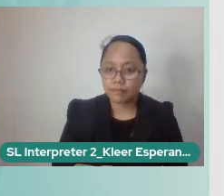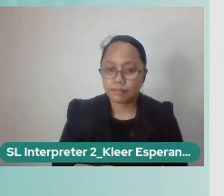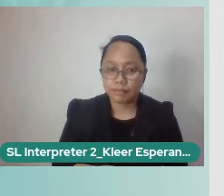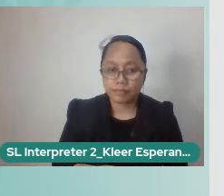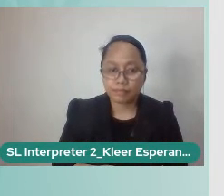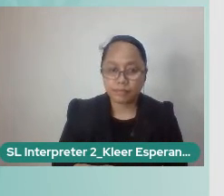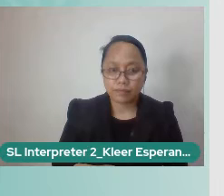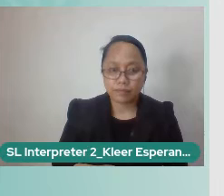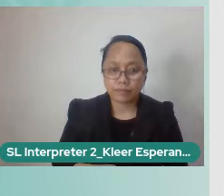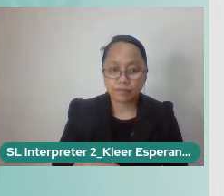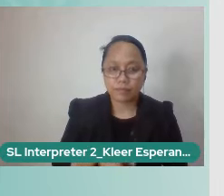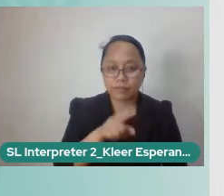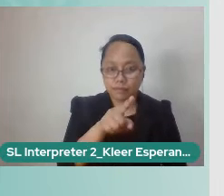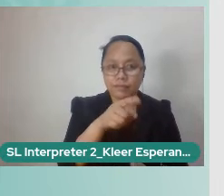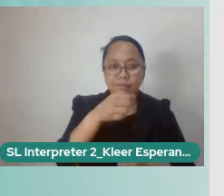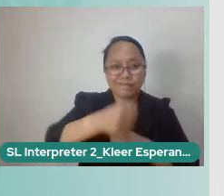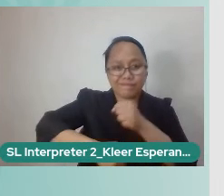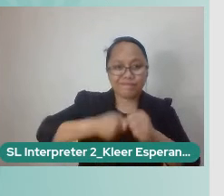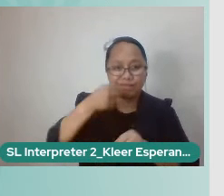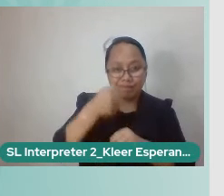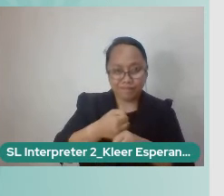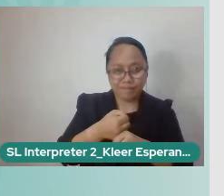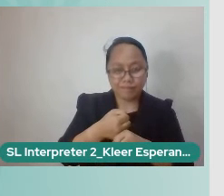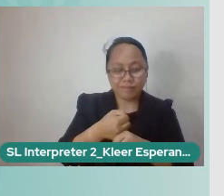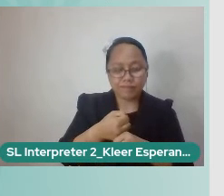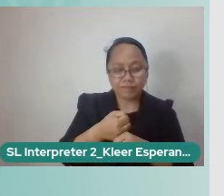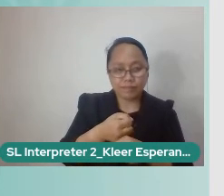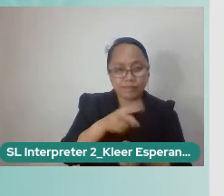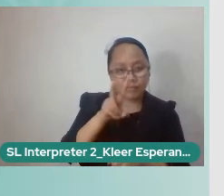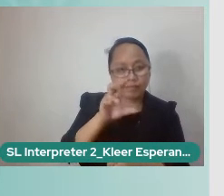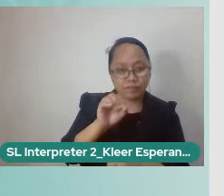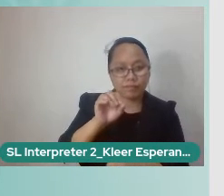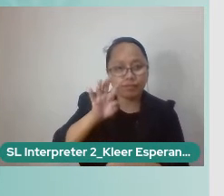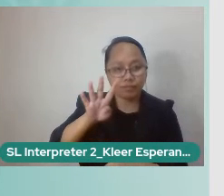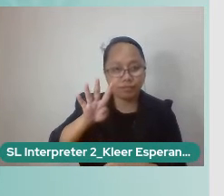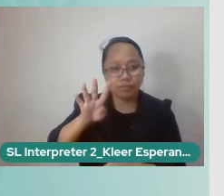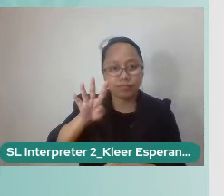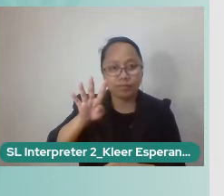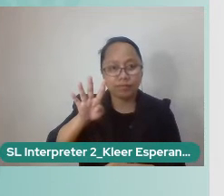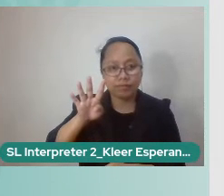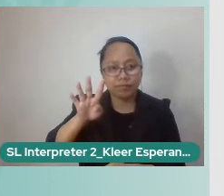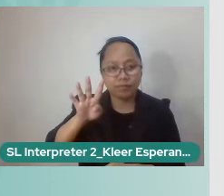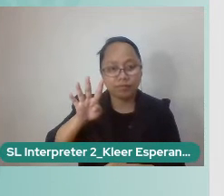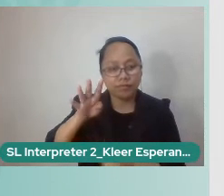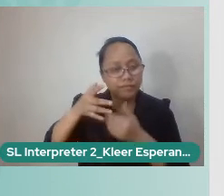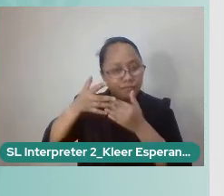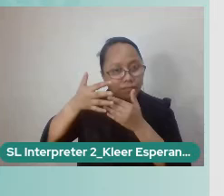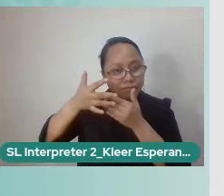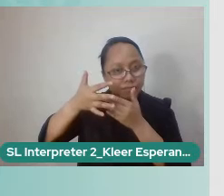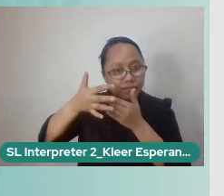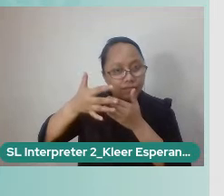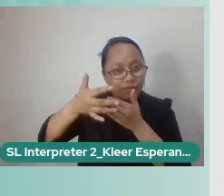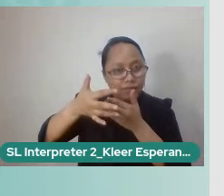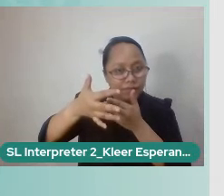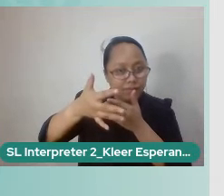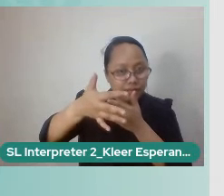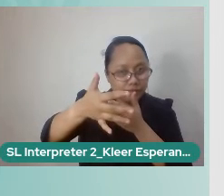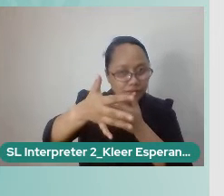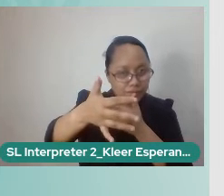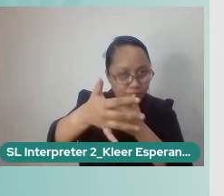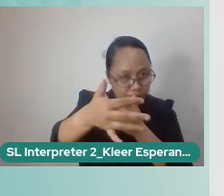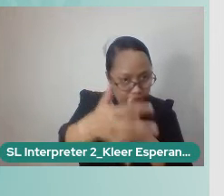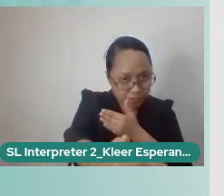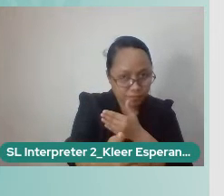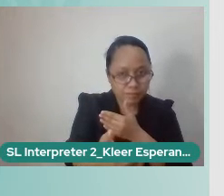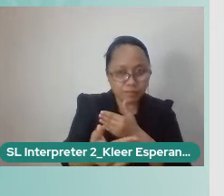can see the year ticking over at the top left, and you see the rates drop to pale blue, which is rates less than 10 per 100,000